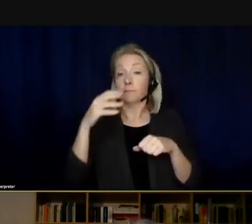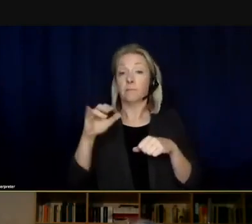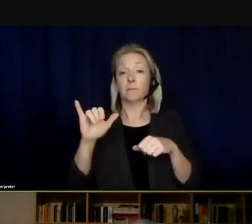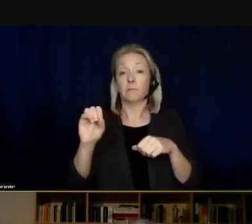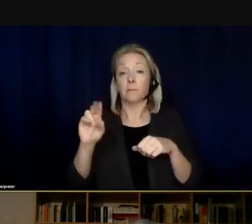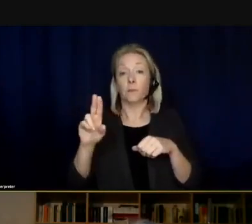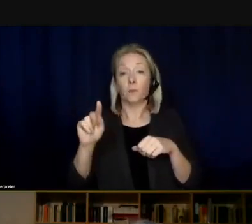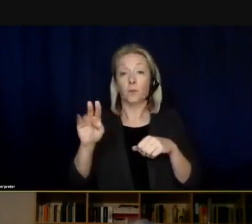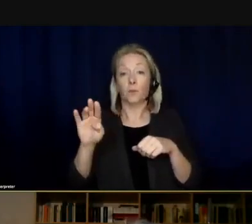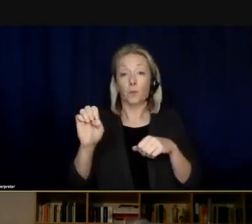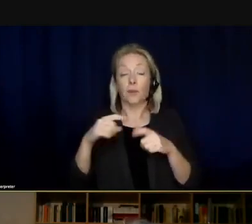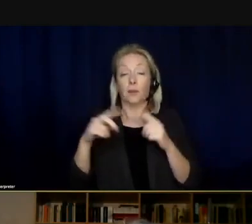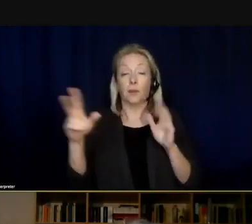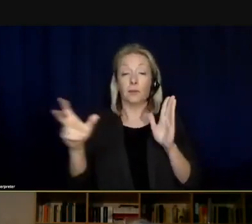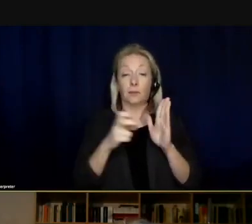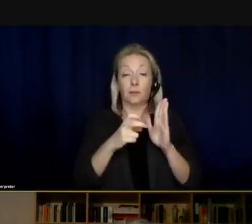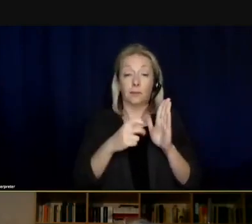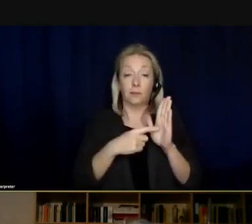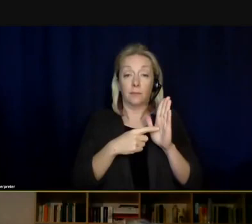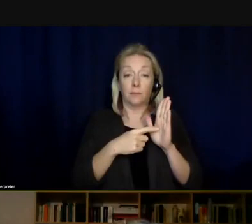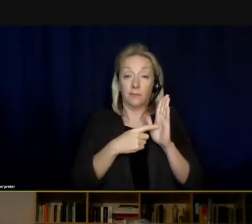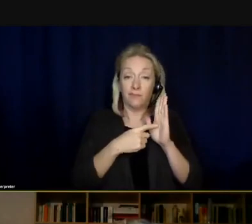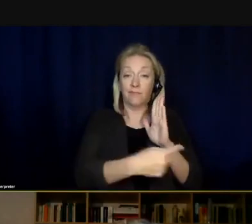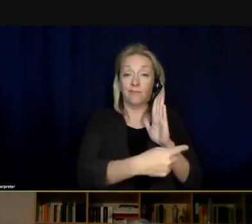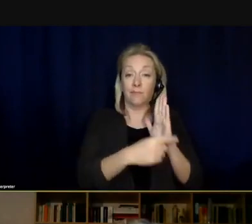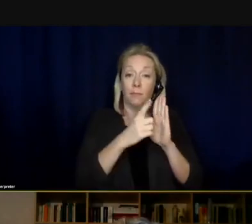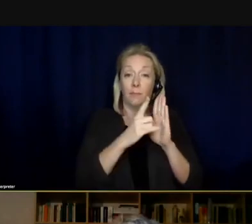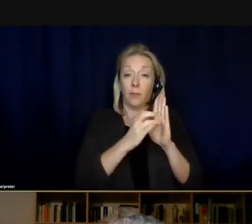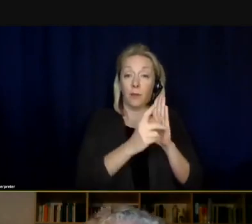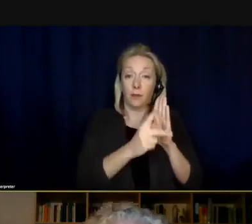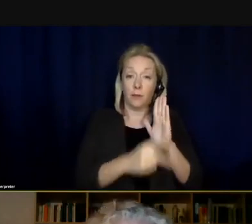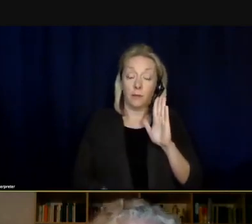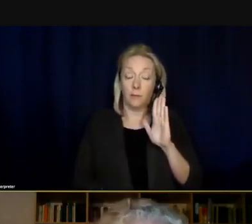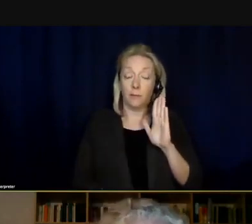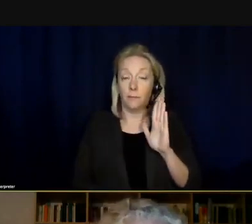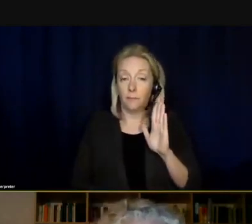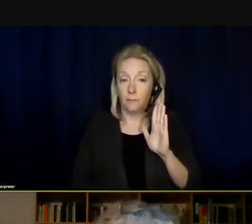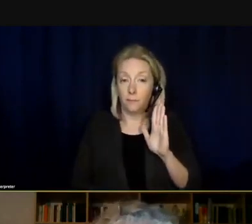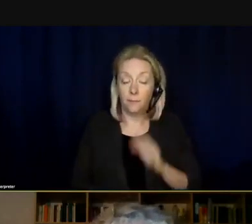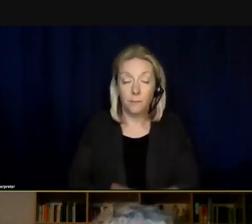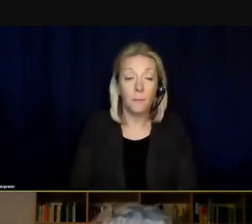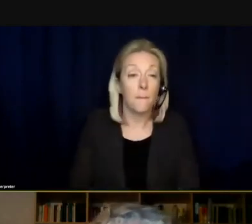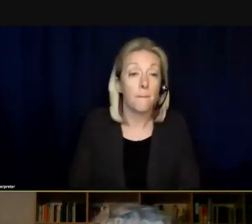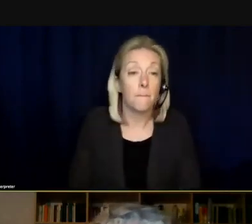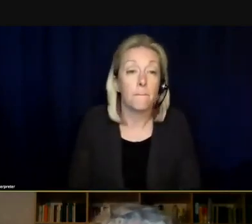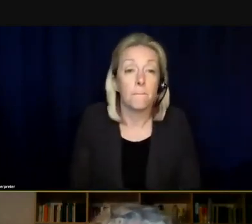and you can add it in here. Just show the link that you want to appear on the quiz.